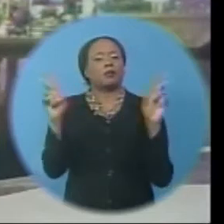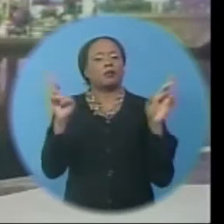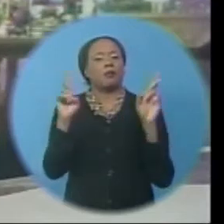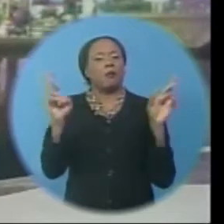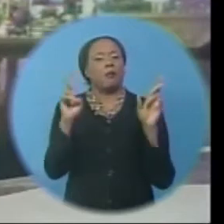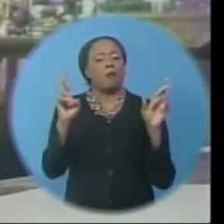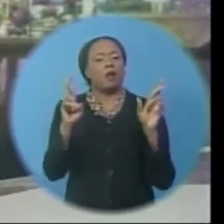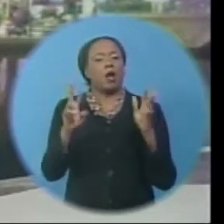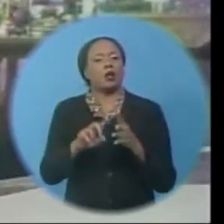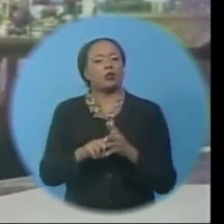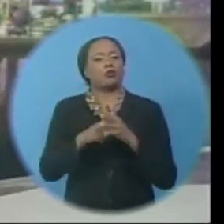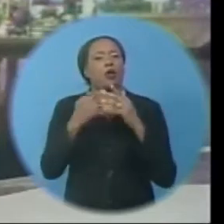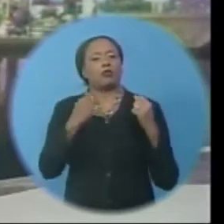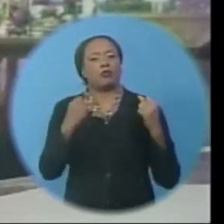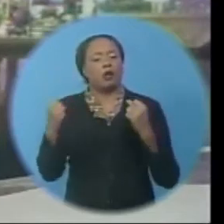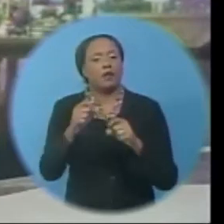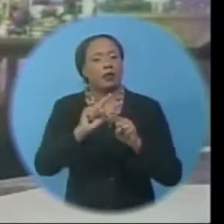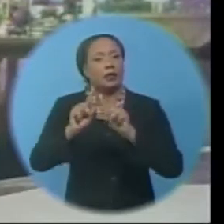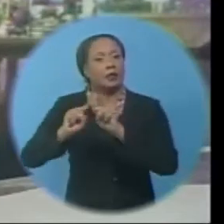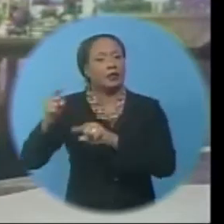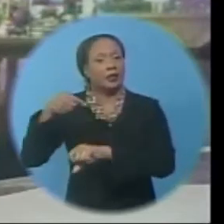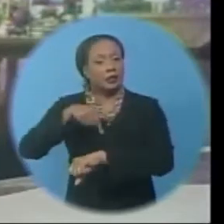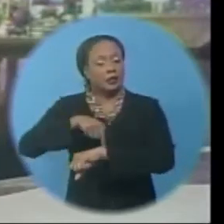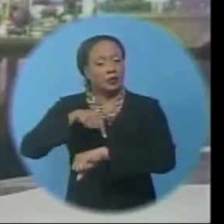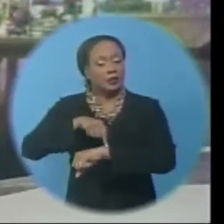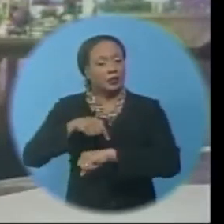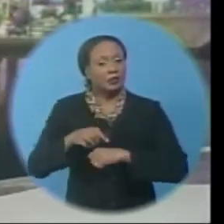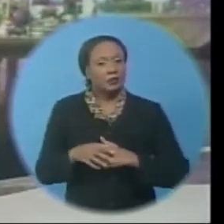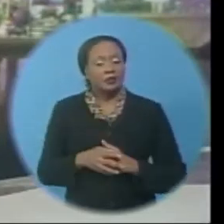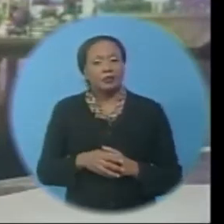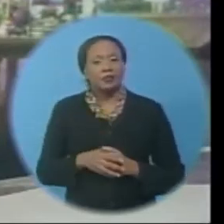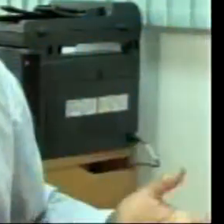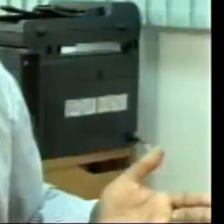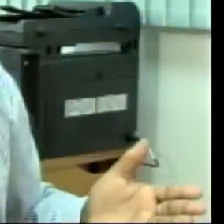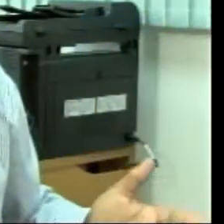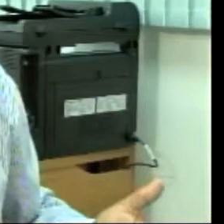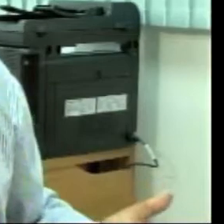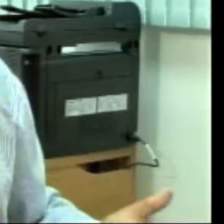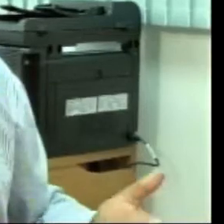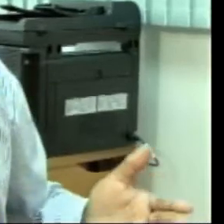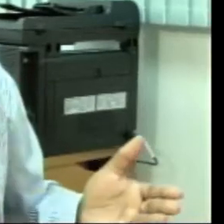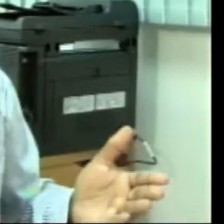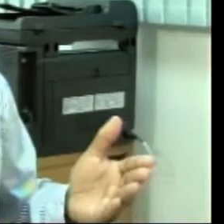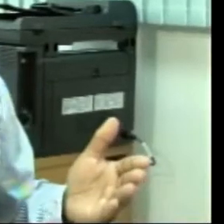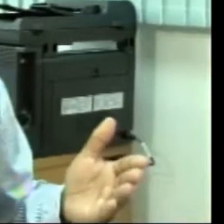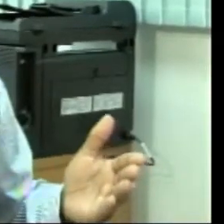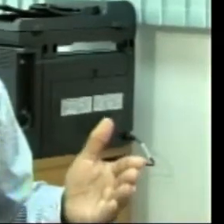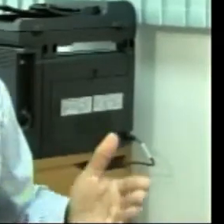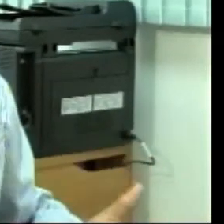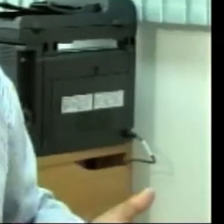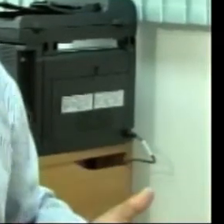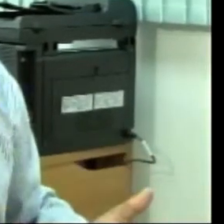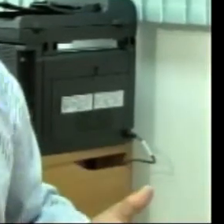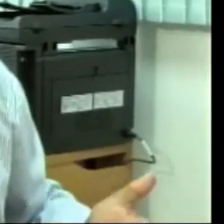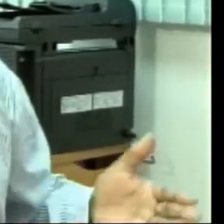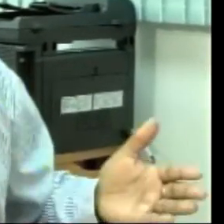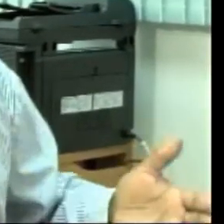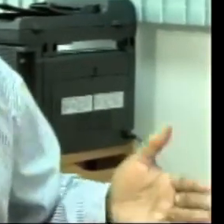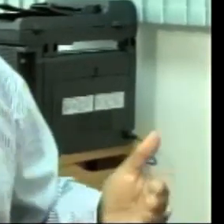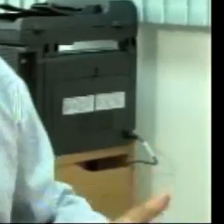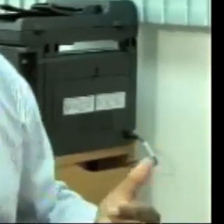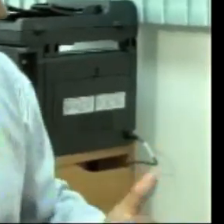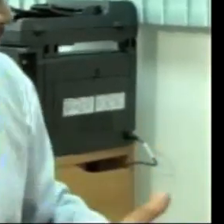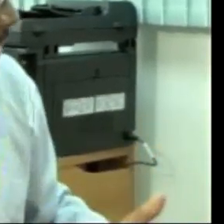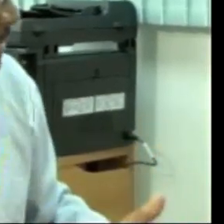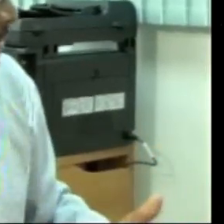would be resuming service at different times. I give the illustration of an employee living